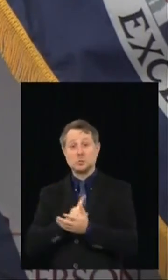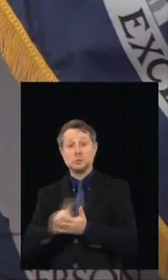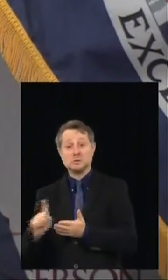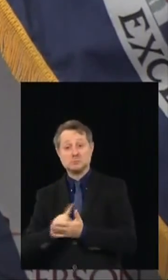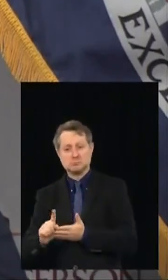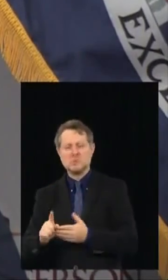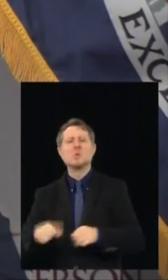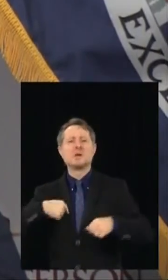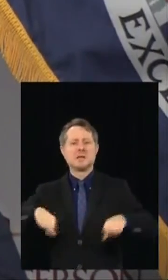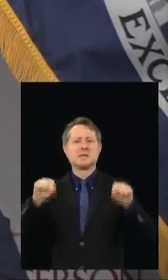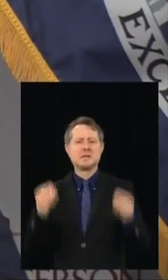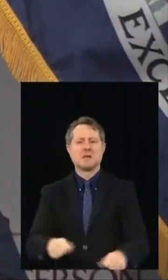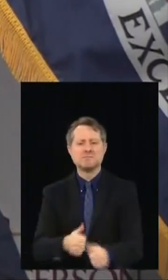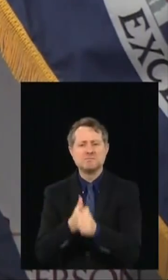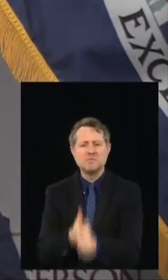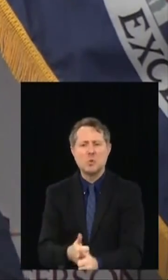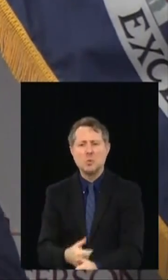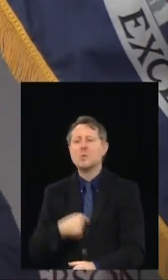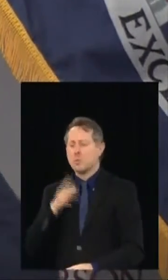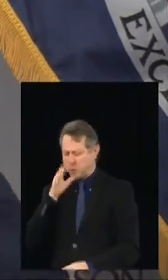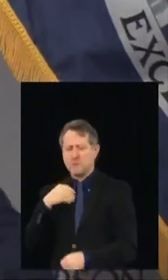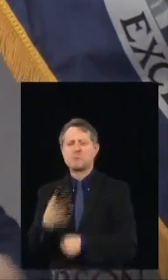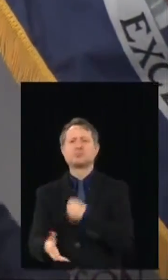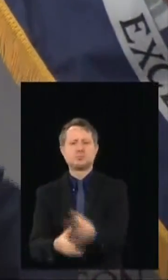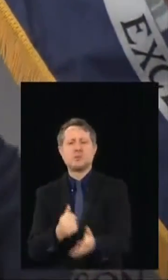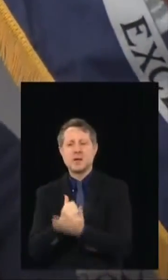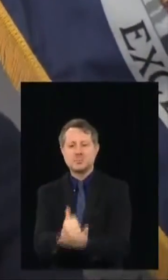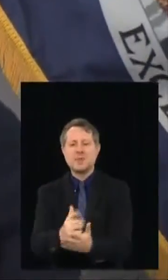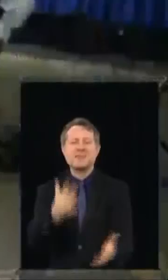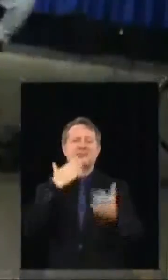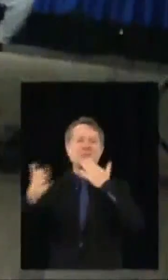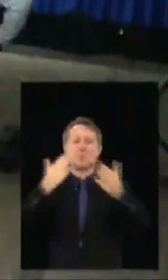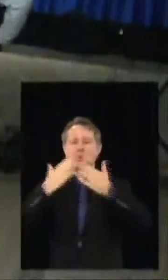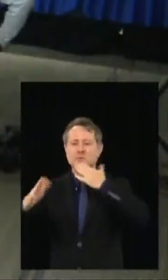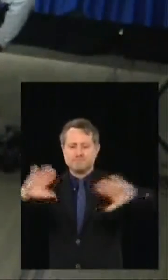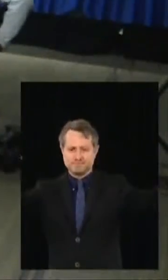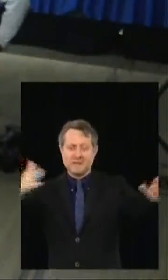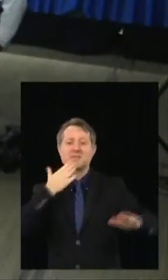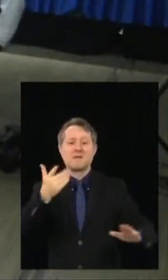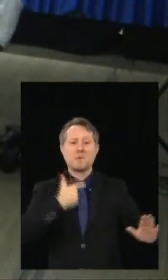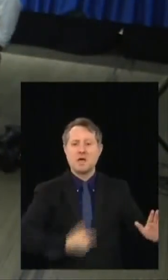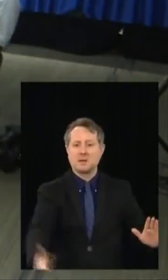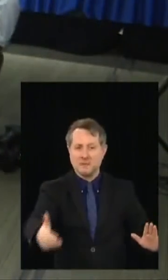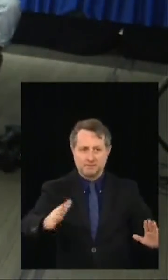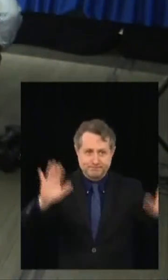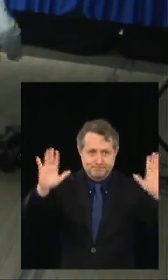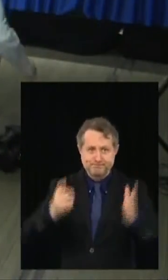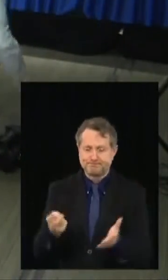will help them get the tests if they can't get them. Thank you very much for having us.